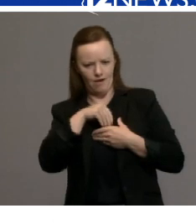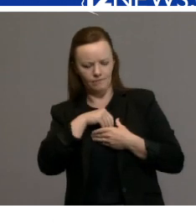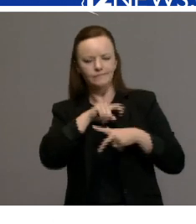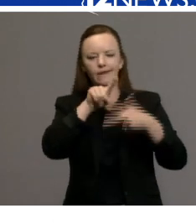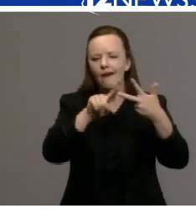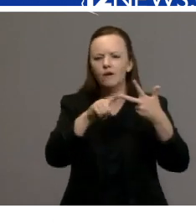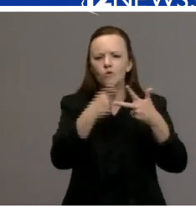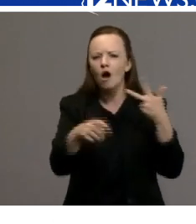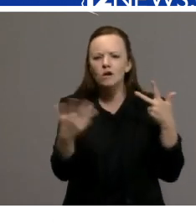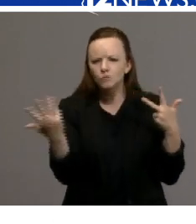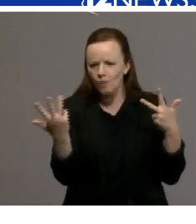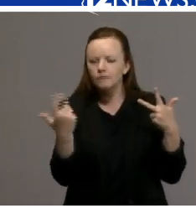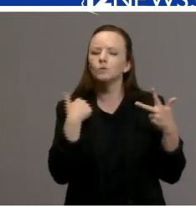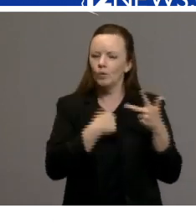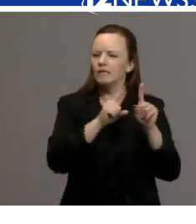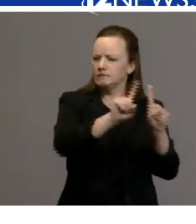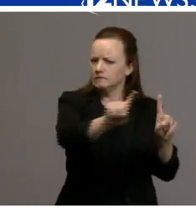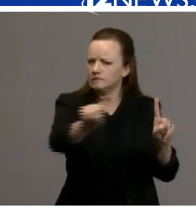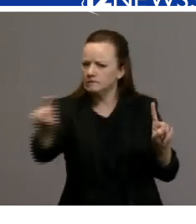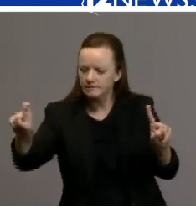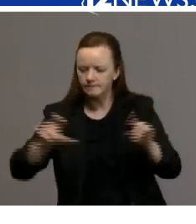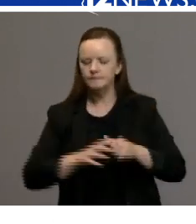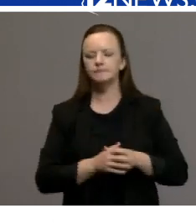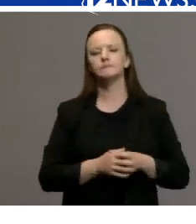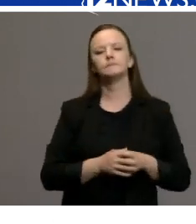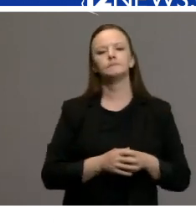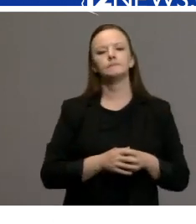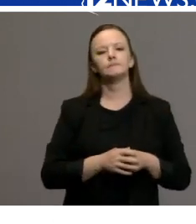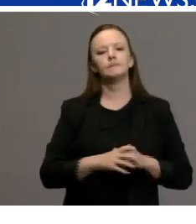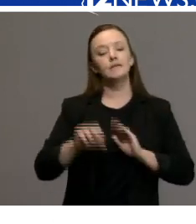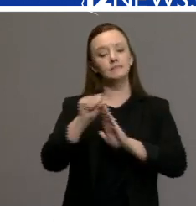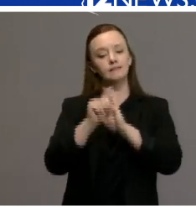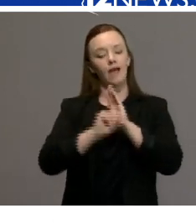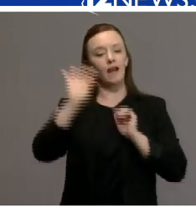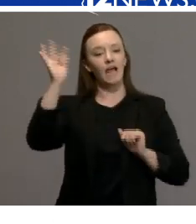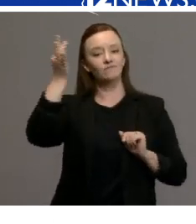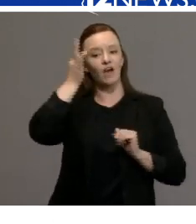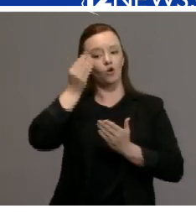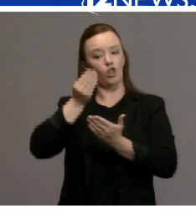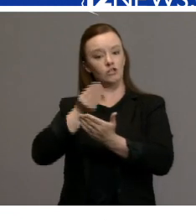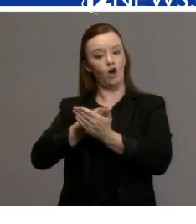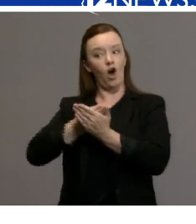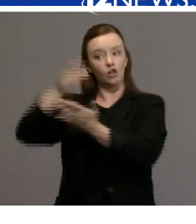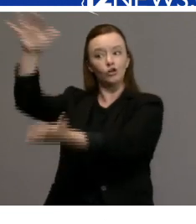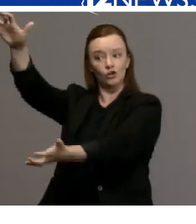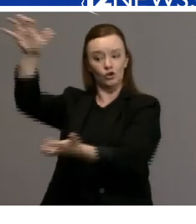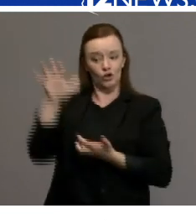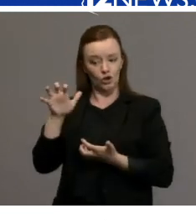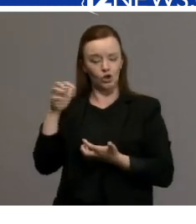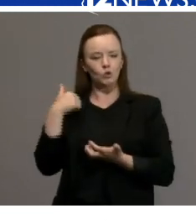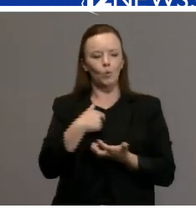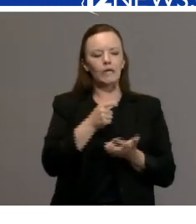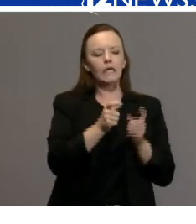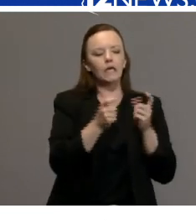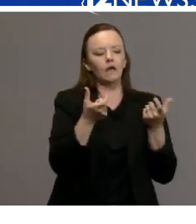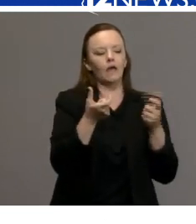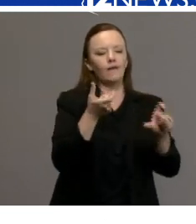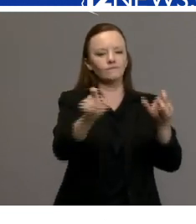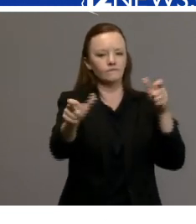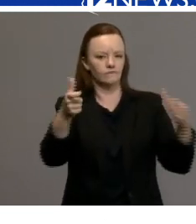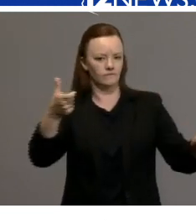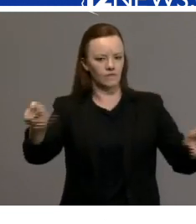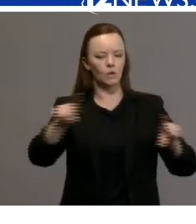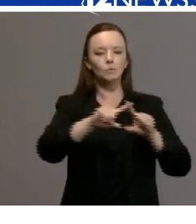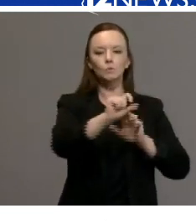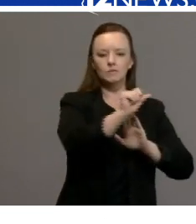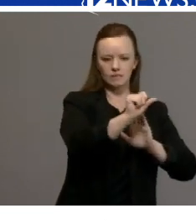distributed all the state and federal dollars to our local municipalities were to deal with the situation of